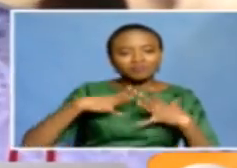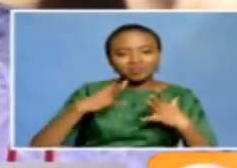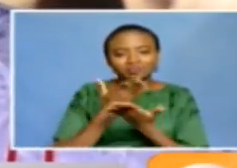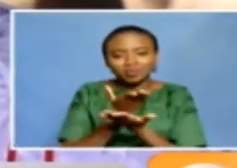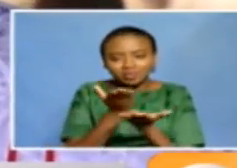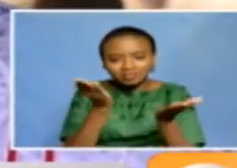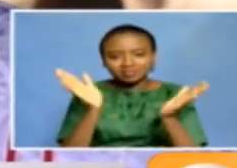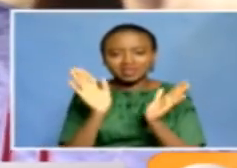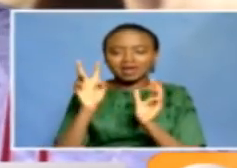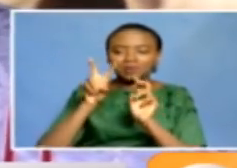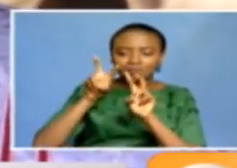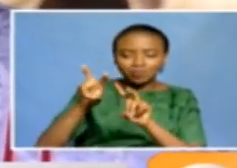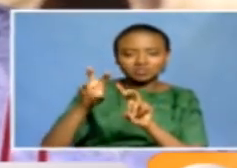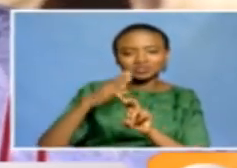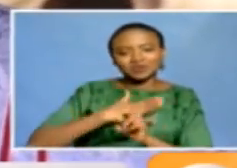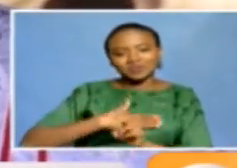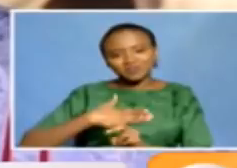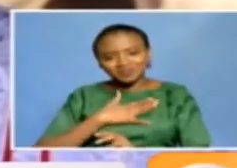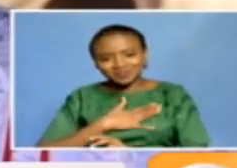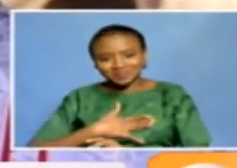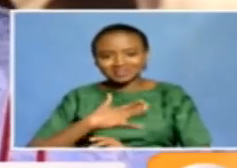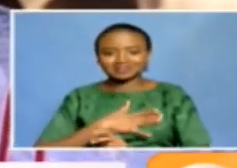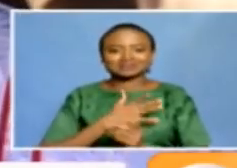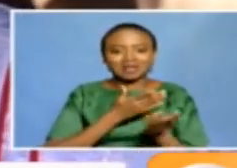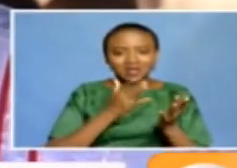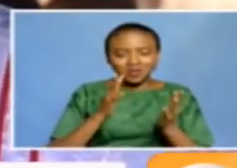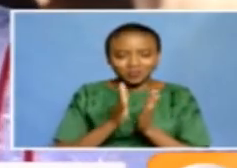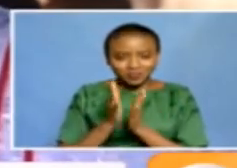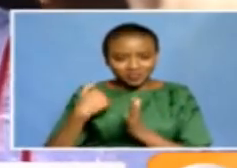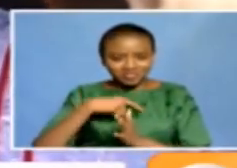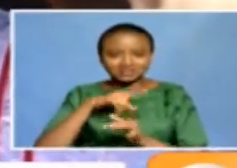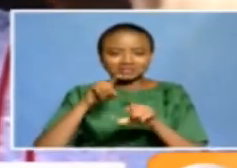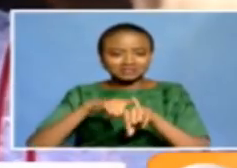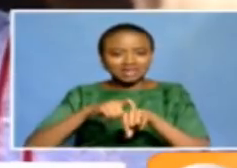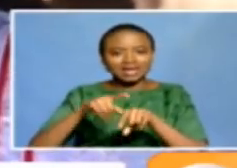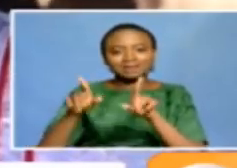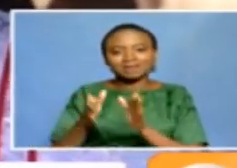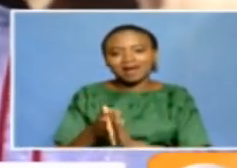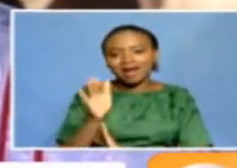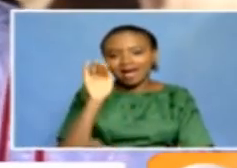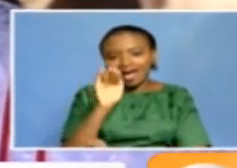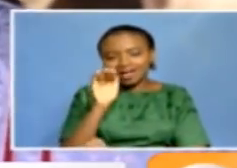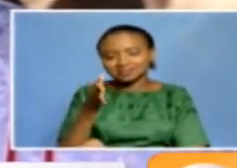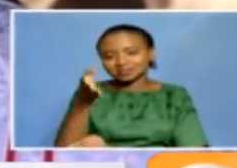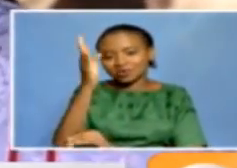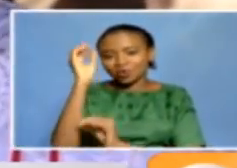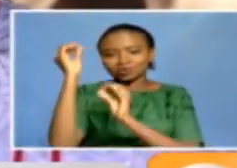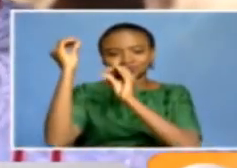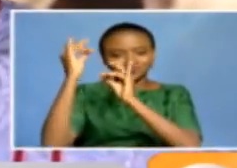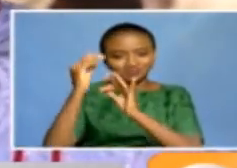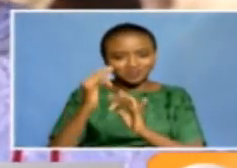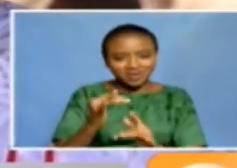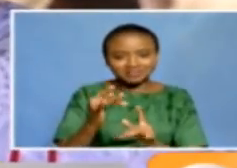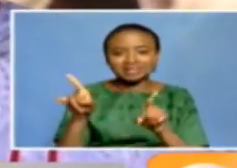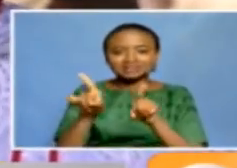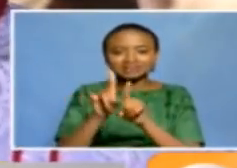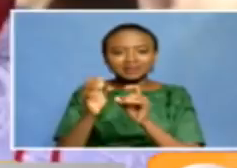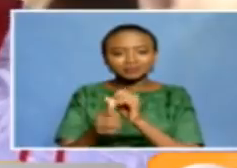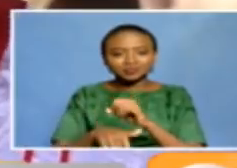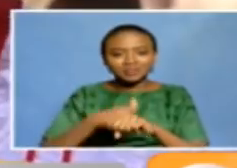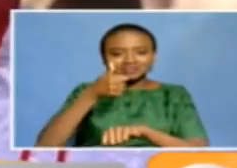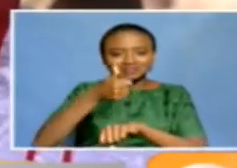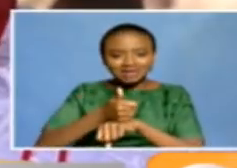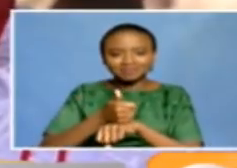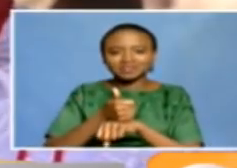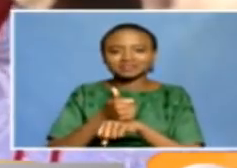be with us as we usher the new year 2019, and as we ask God for his blessing and to establish what he has begun